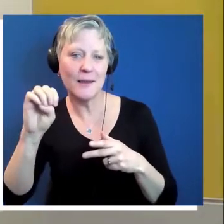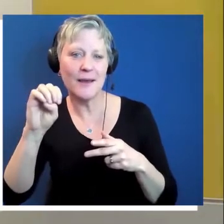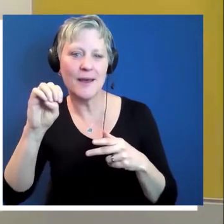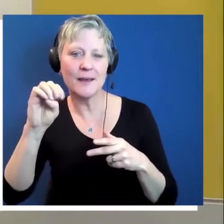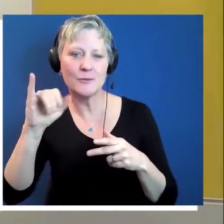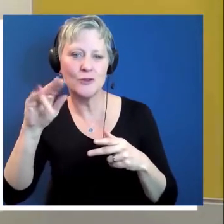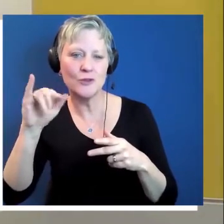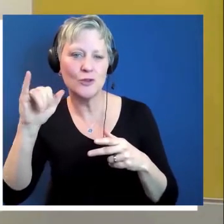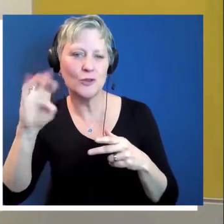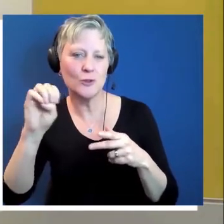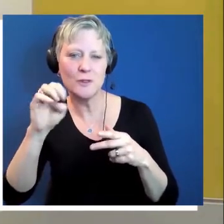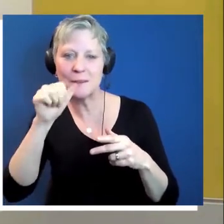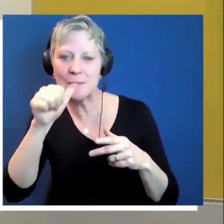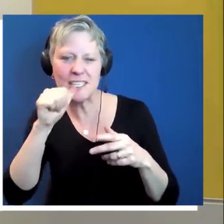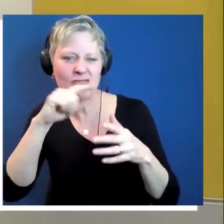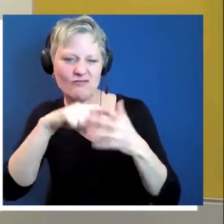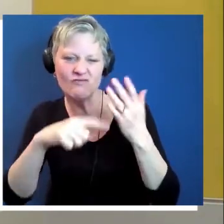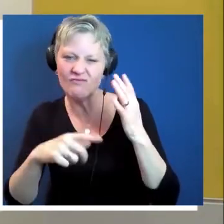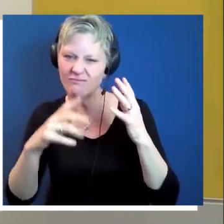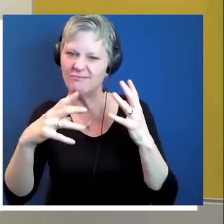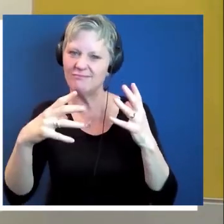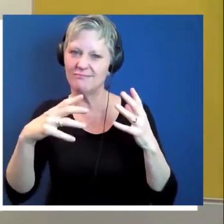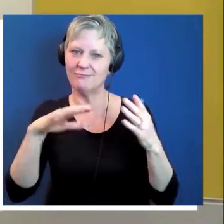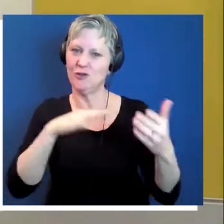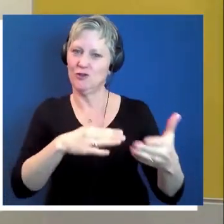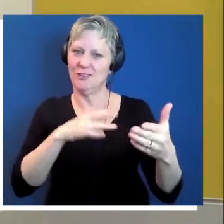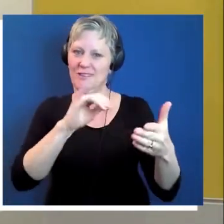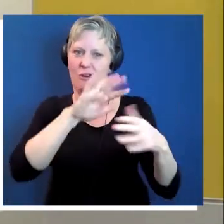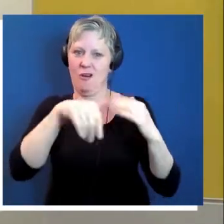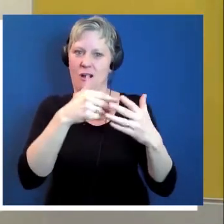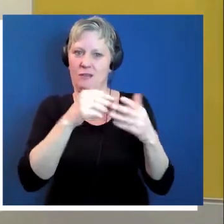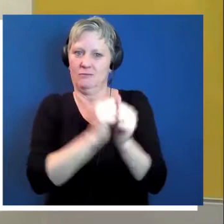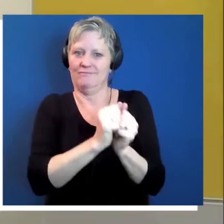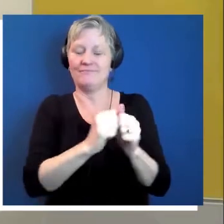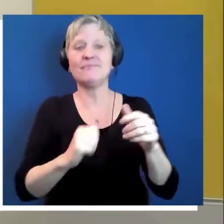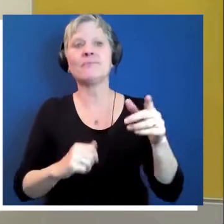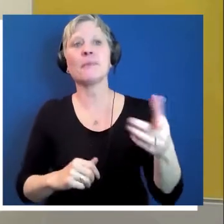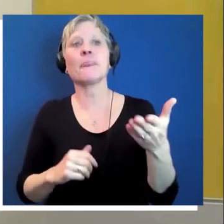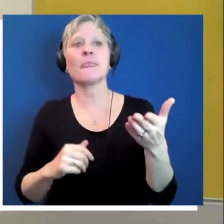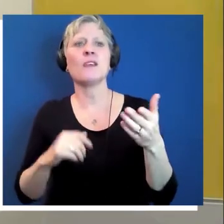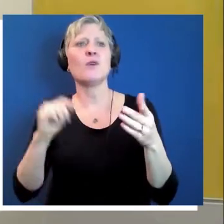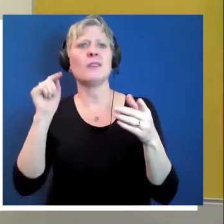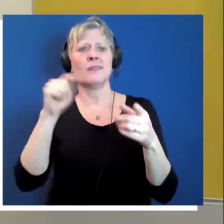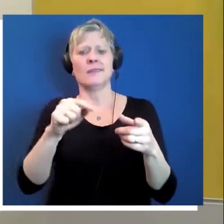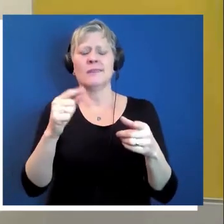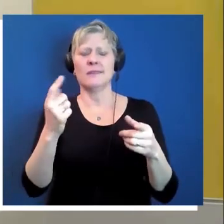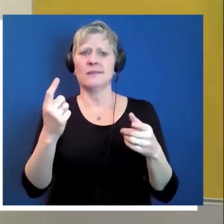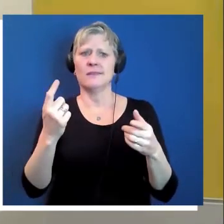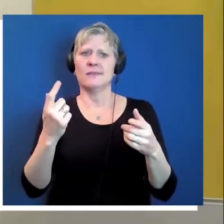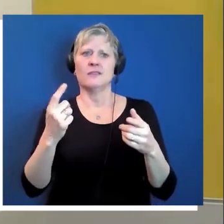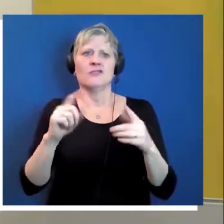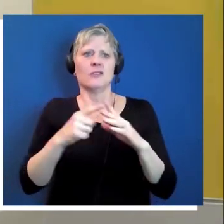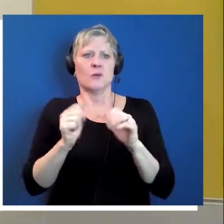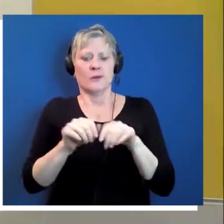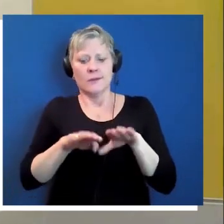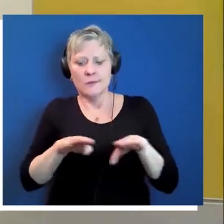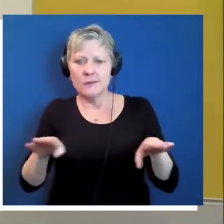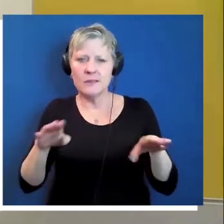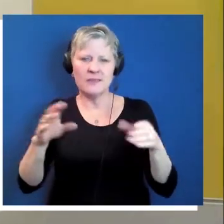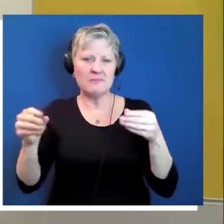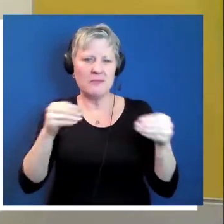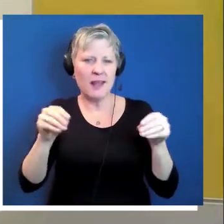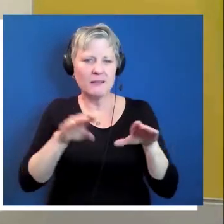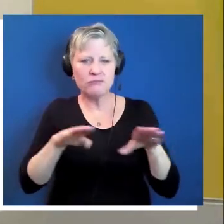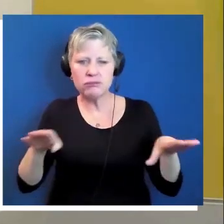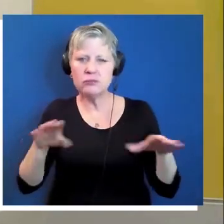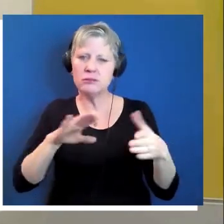I take some plastic wrap, okay, and we are going to, with this dish, you can either use chicken breast or chicken thighs, okay? It's really